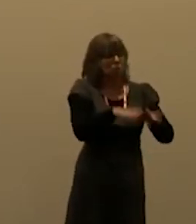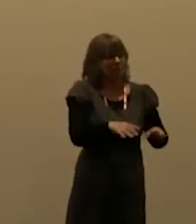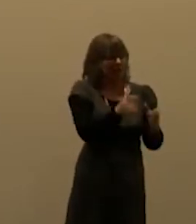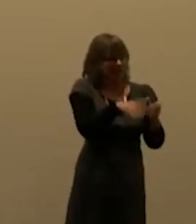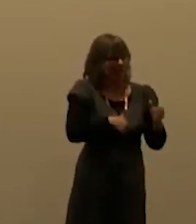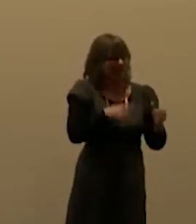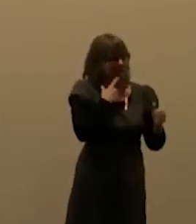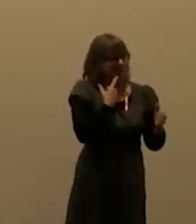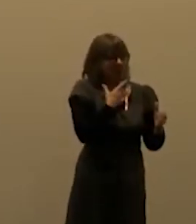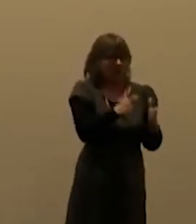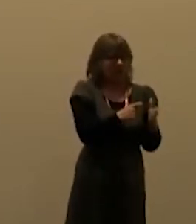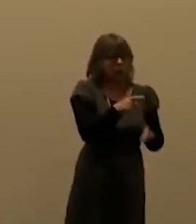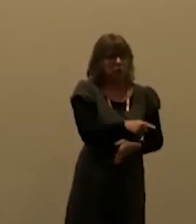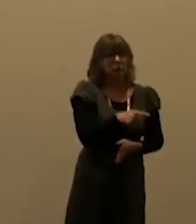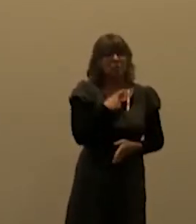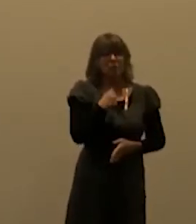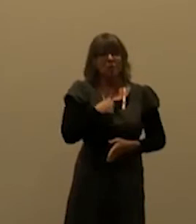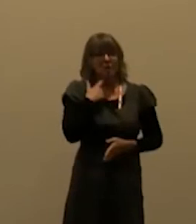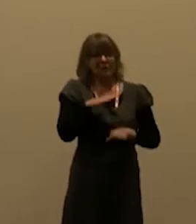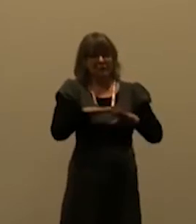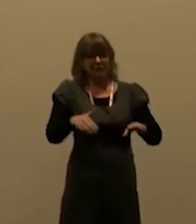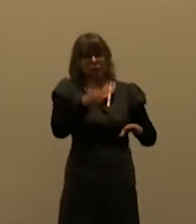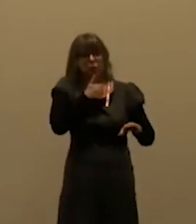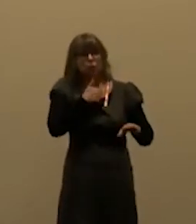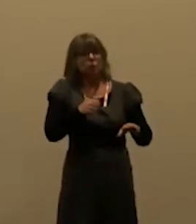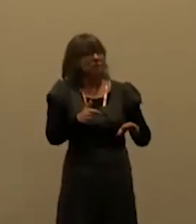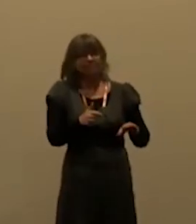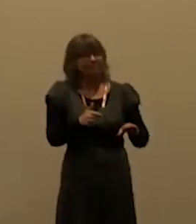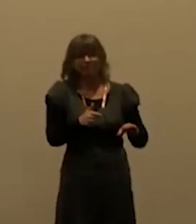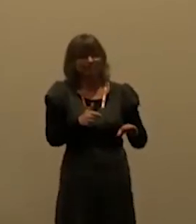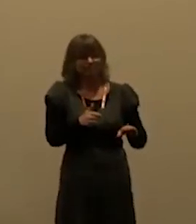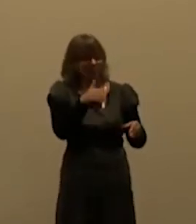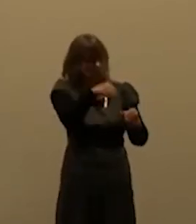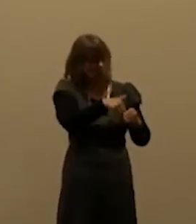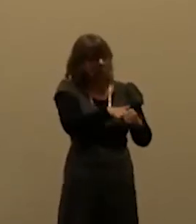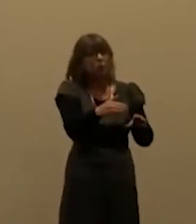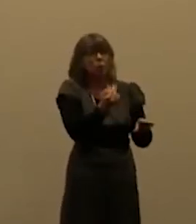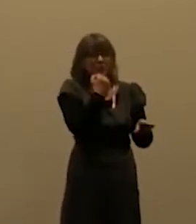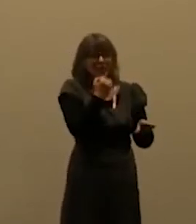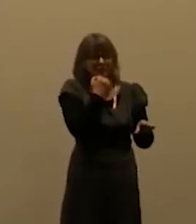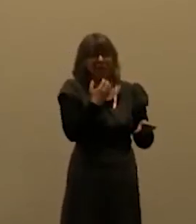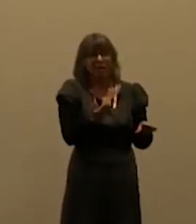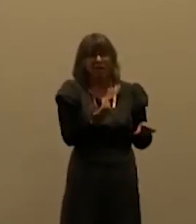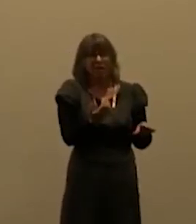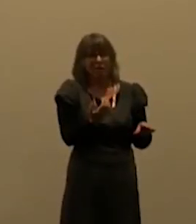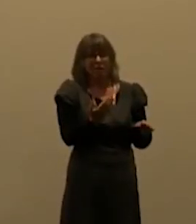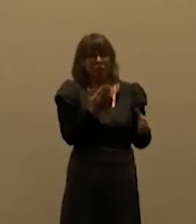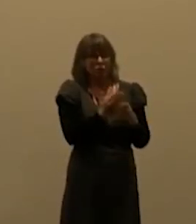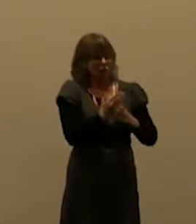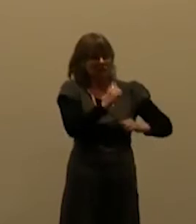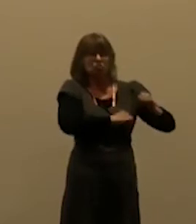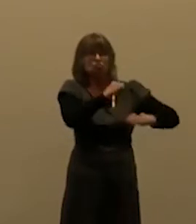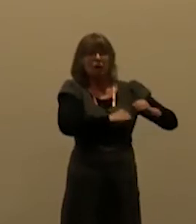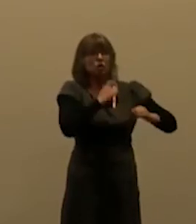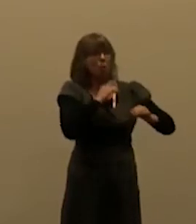yeah. But for me, you know, standard users, no, we'll leave that be. That's content or data, as you want to put it. It's not really structure